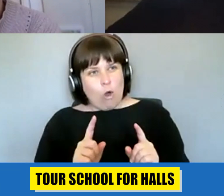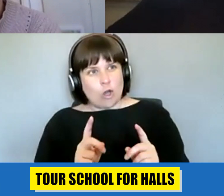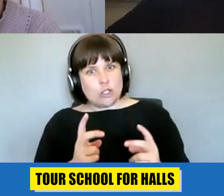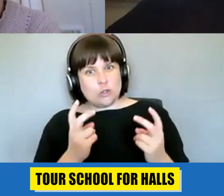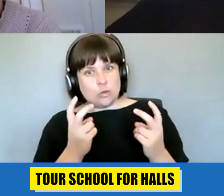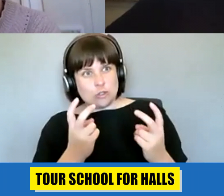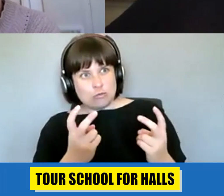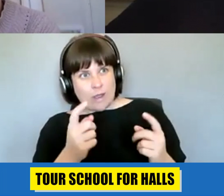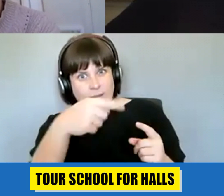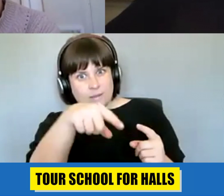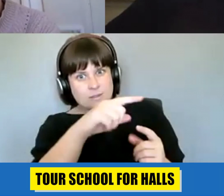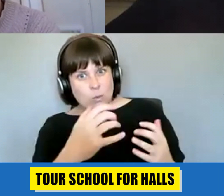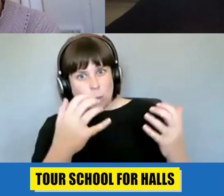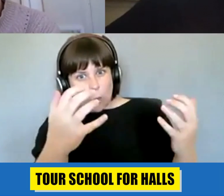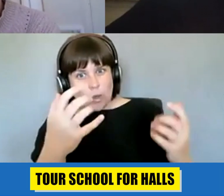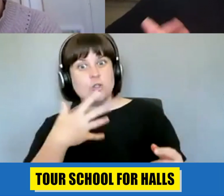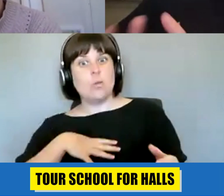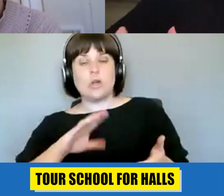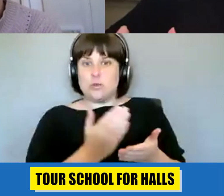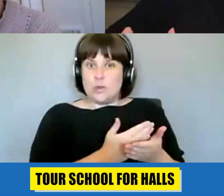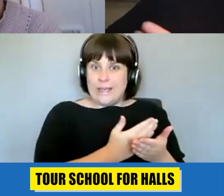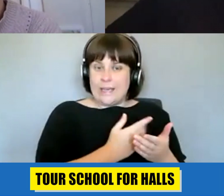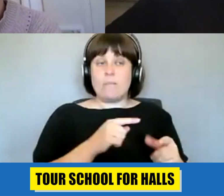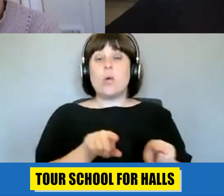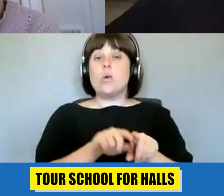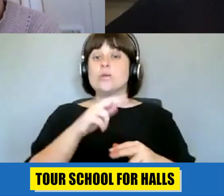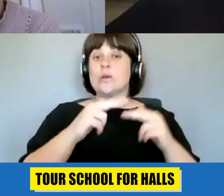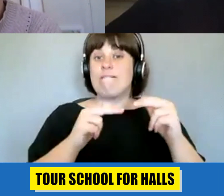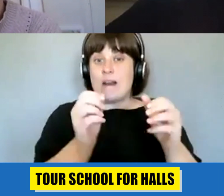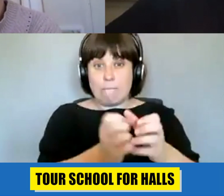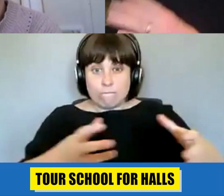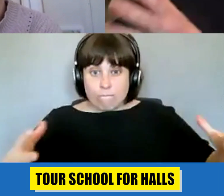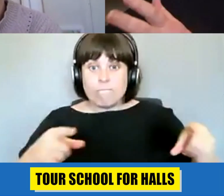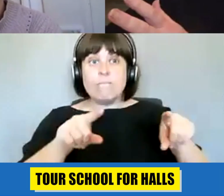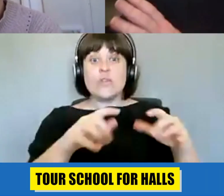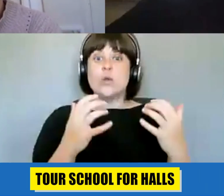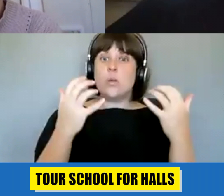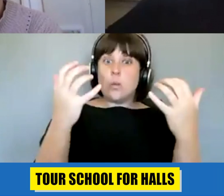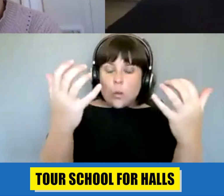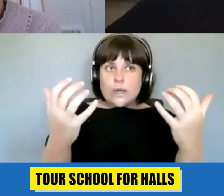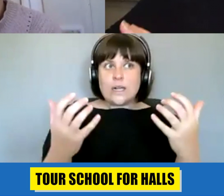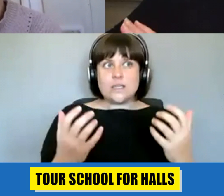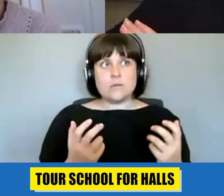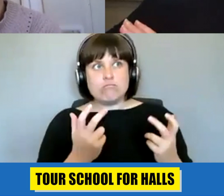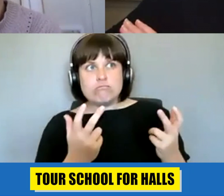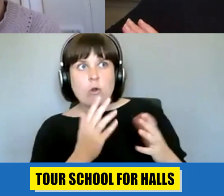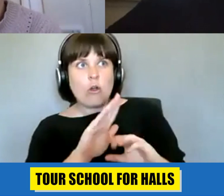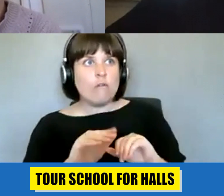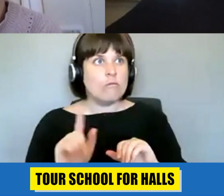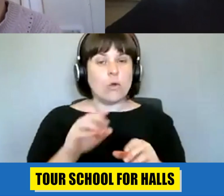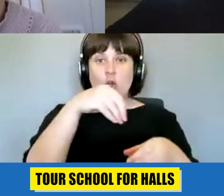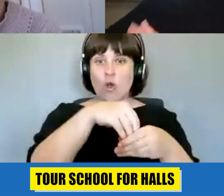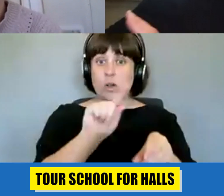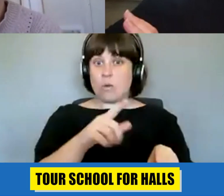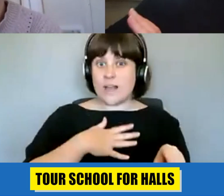keep. So, your potential audiences will be largely driven by the content. What might they like?